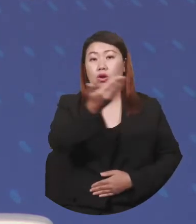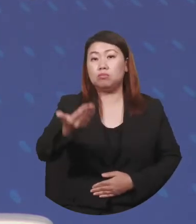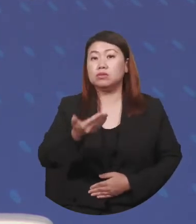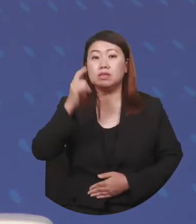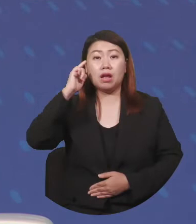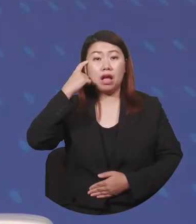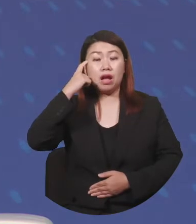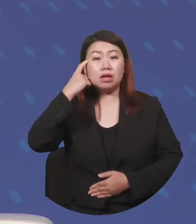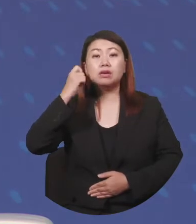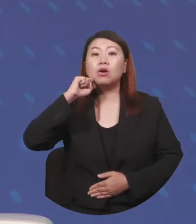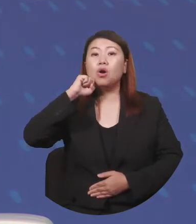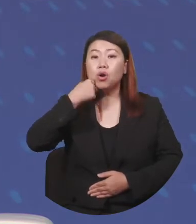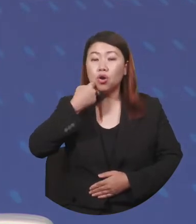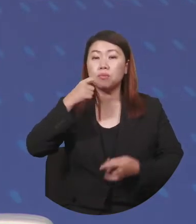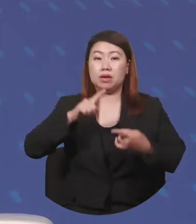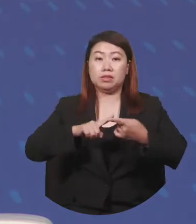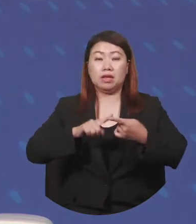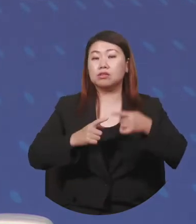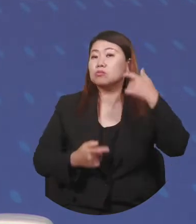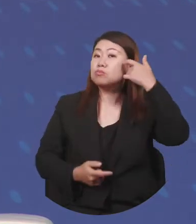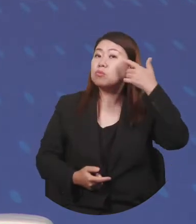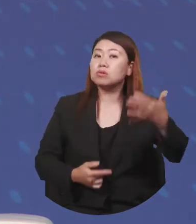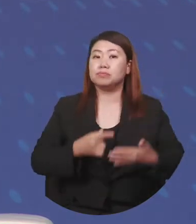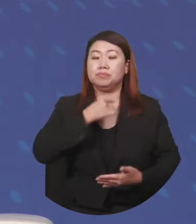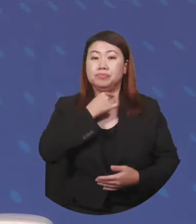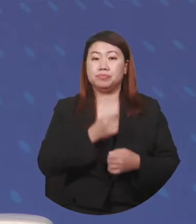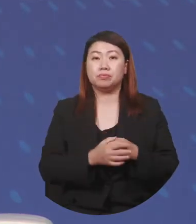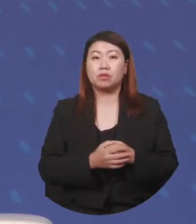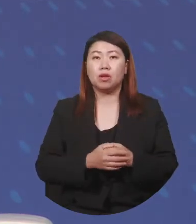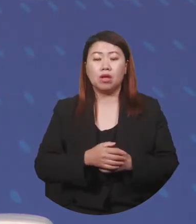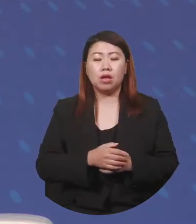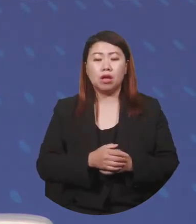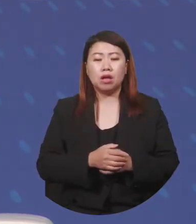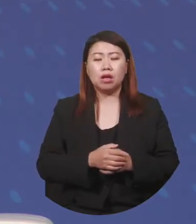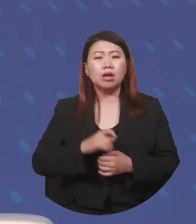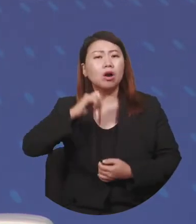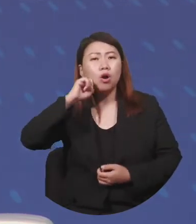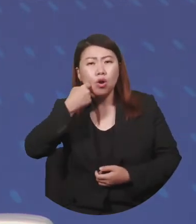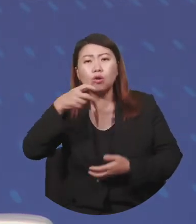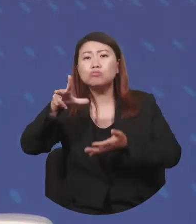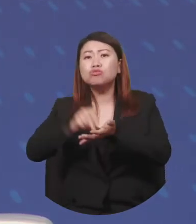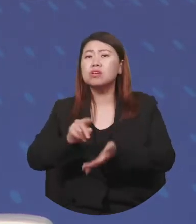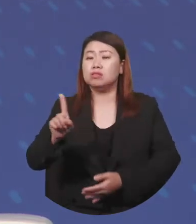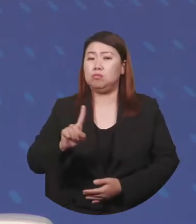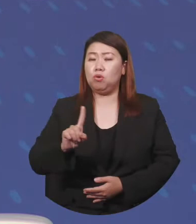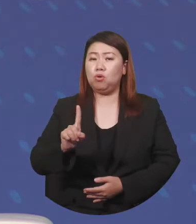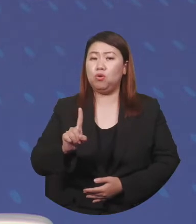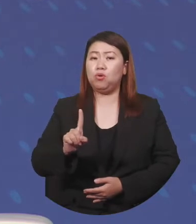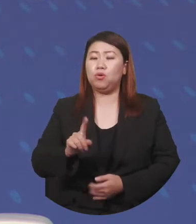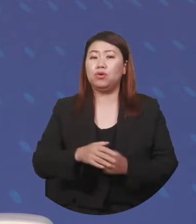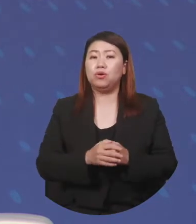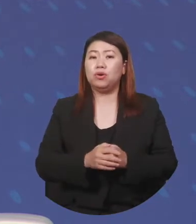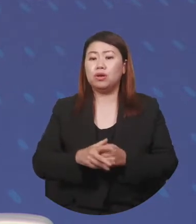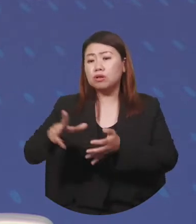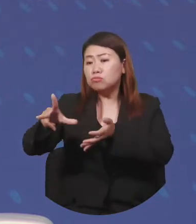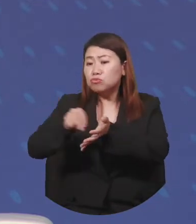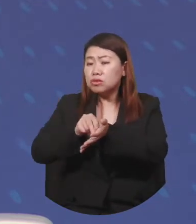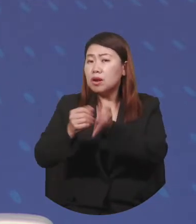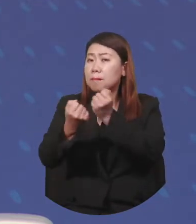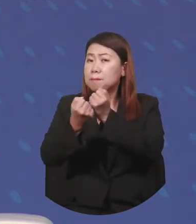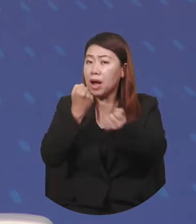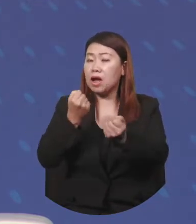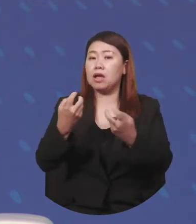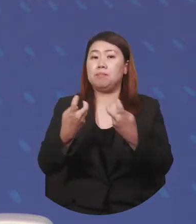experienced. So what are these barriers, and most importantly, how can they be overcome to expand partnerships? And I am going to ask you to limit